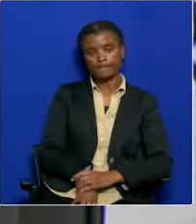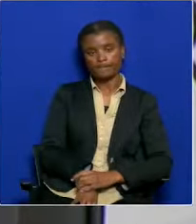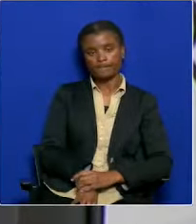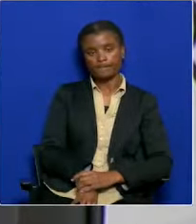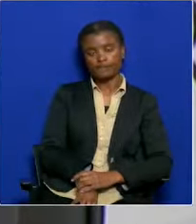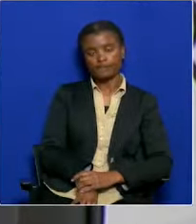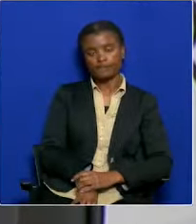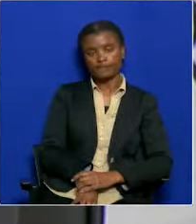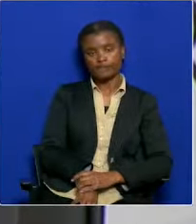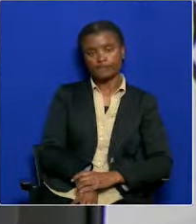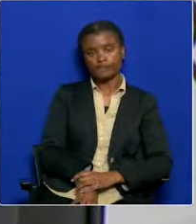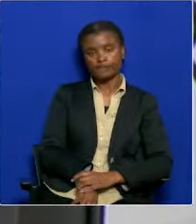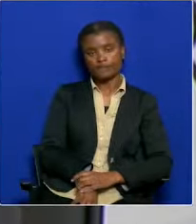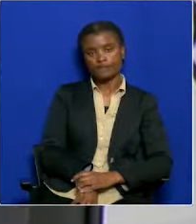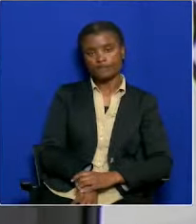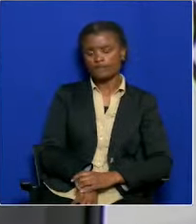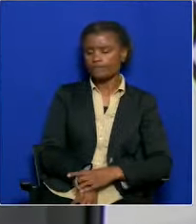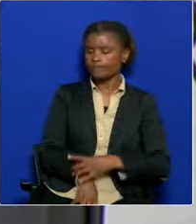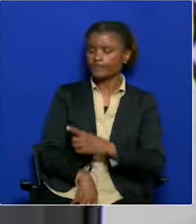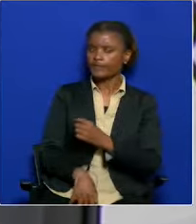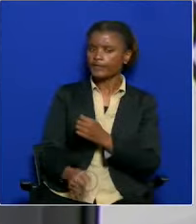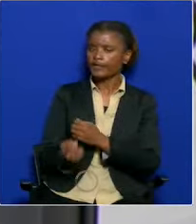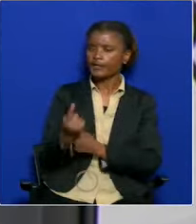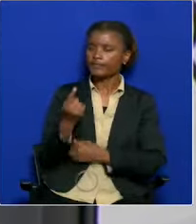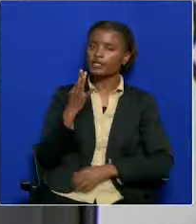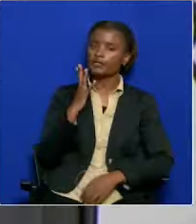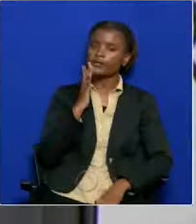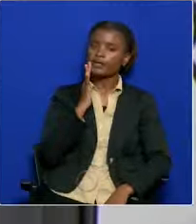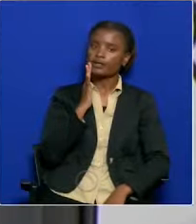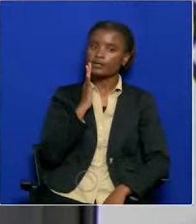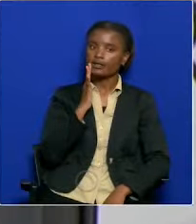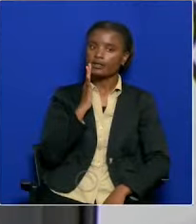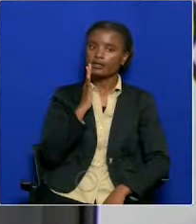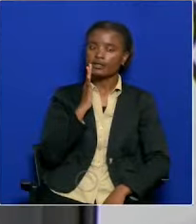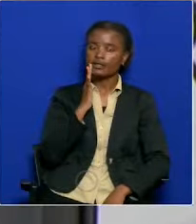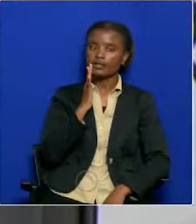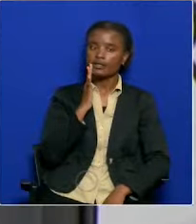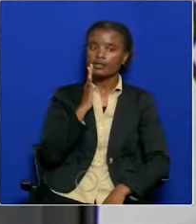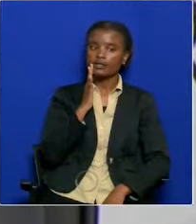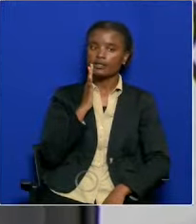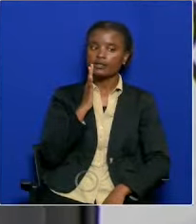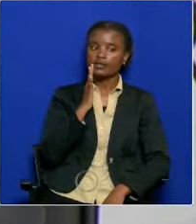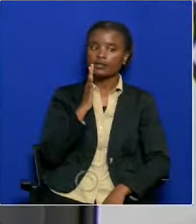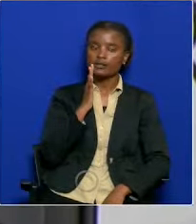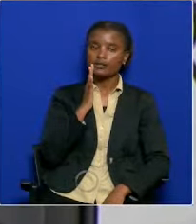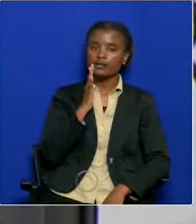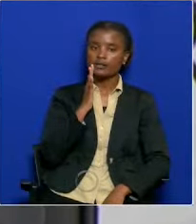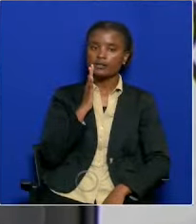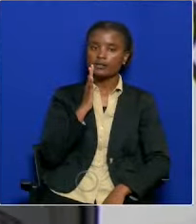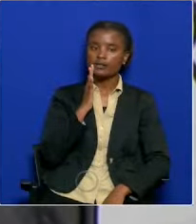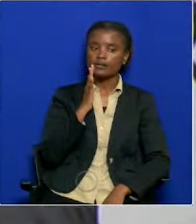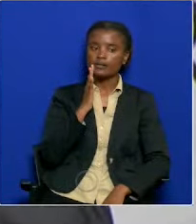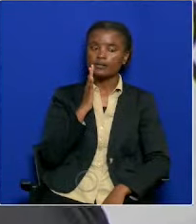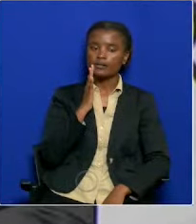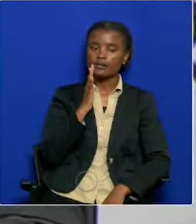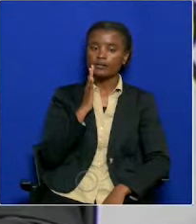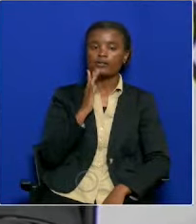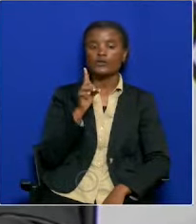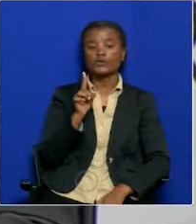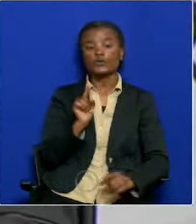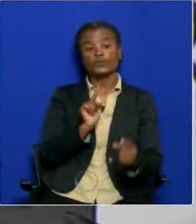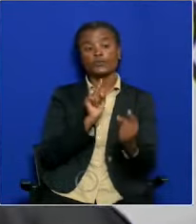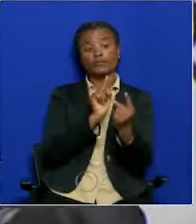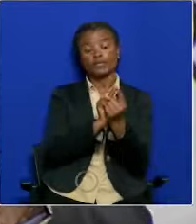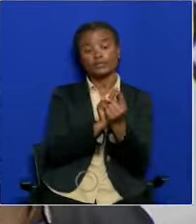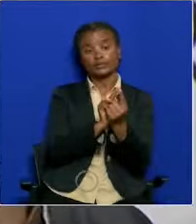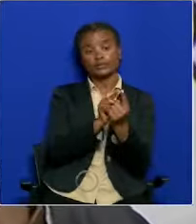And when would this have been? When I do what? When would this have been that you go and see him? Let